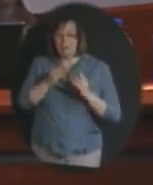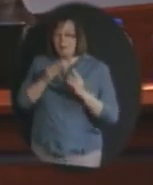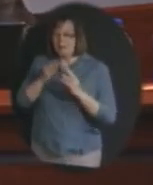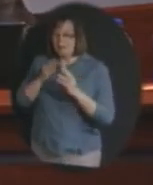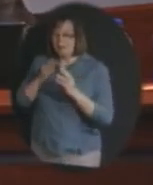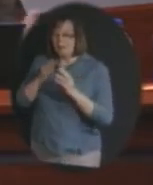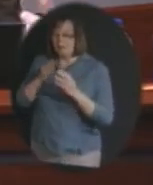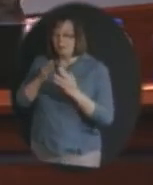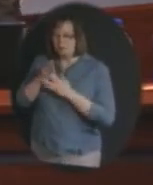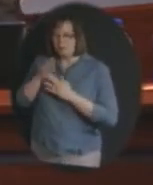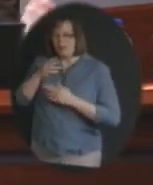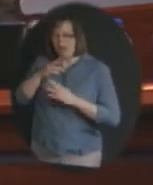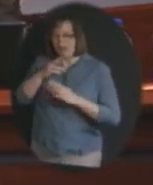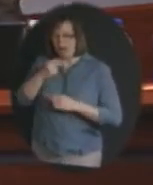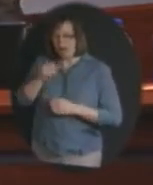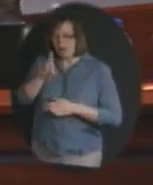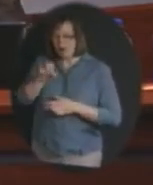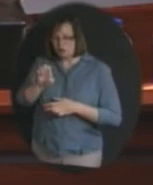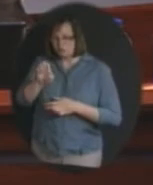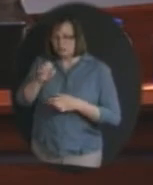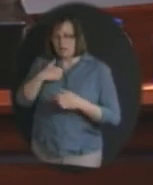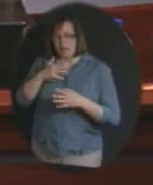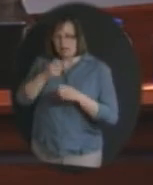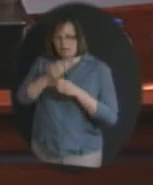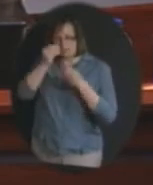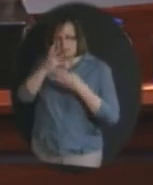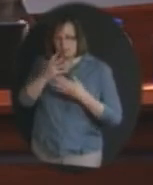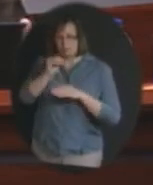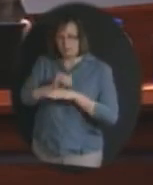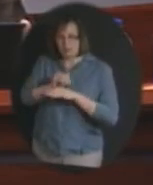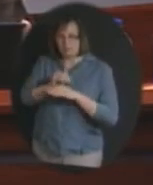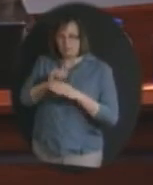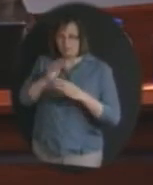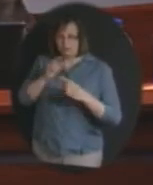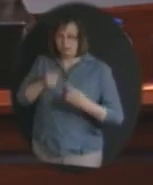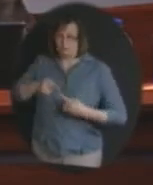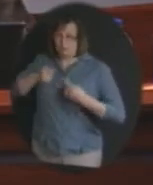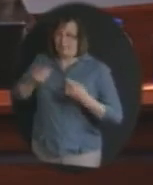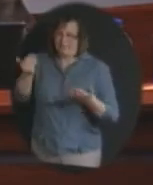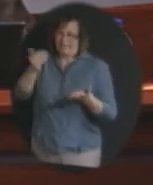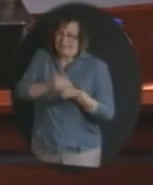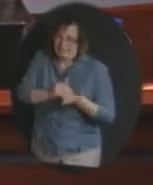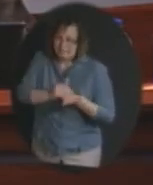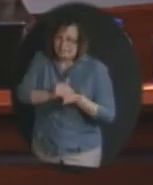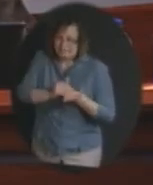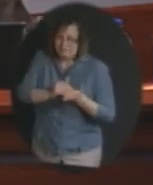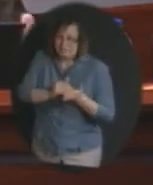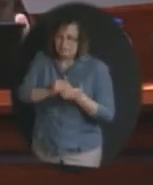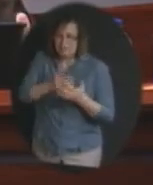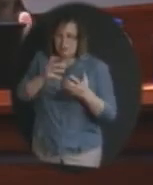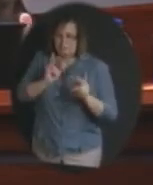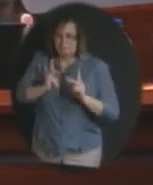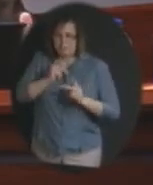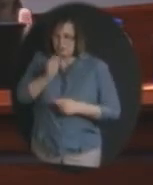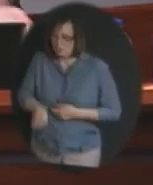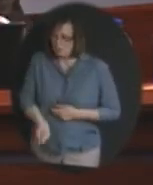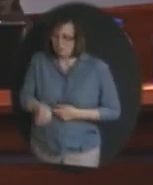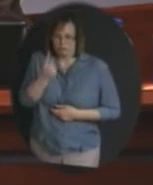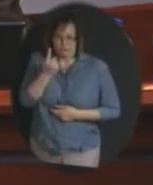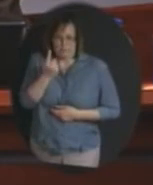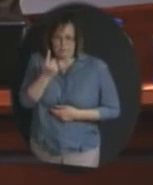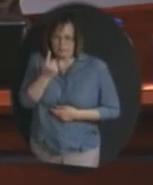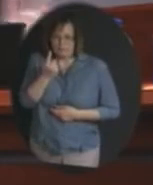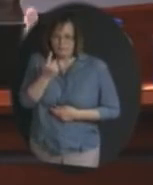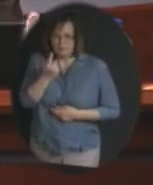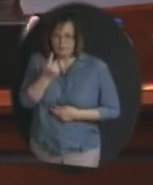close. I got something even tonight while we were here that it's in trouble again. A lot of people just don't understand it.